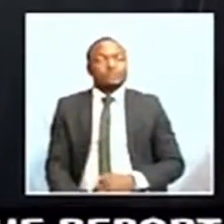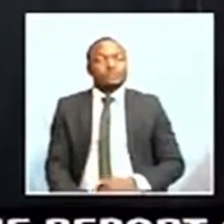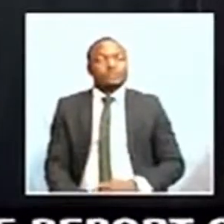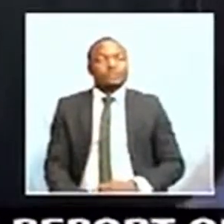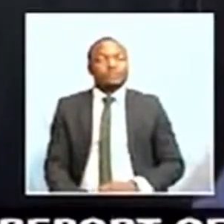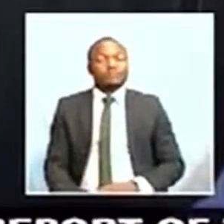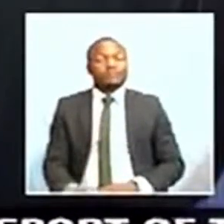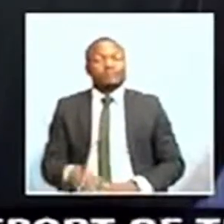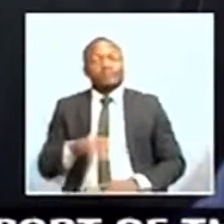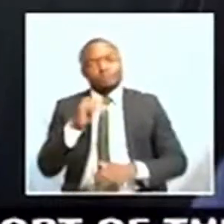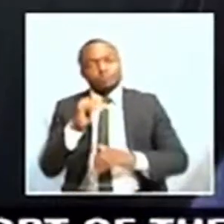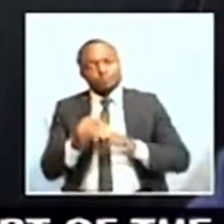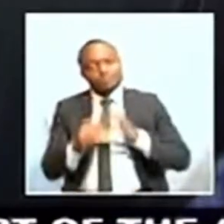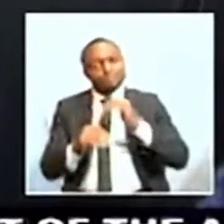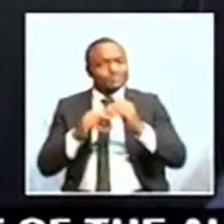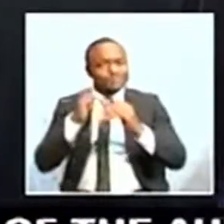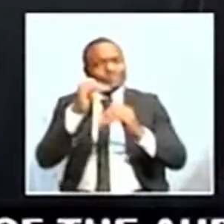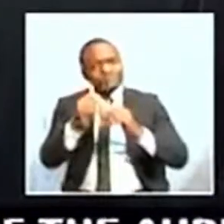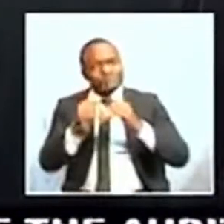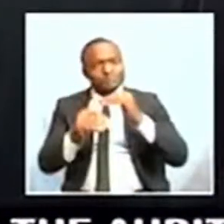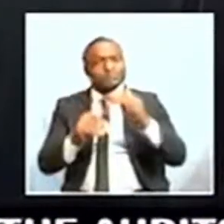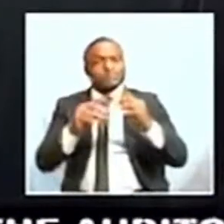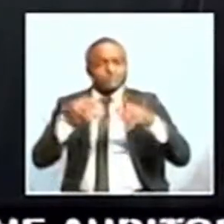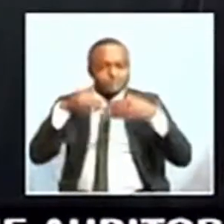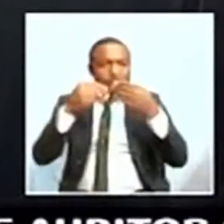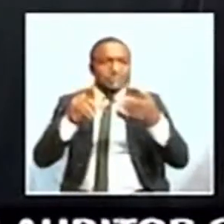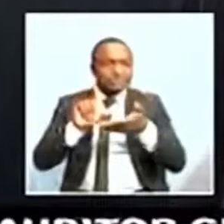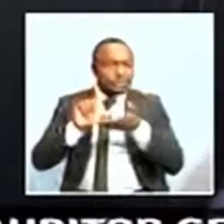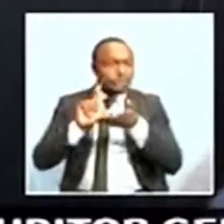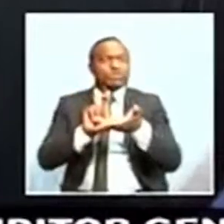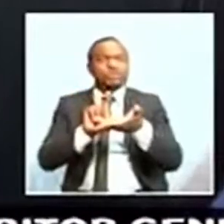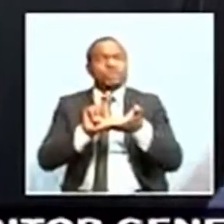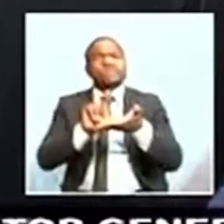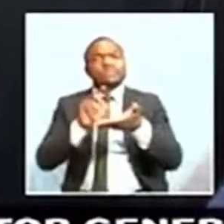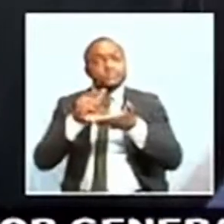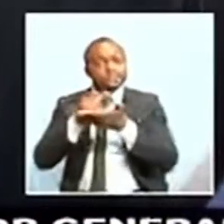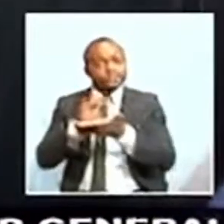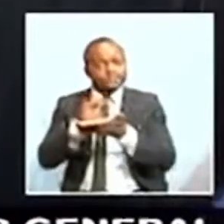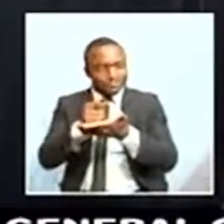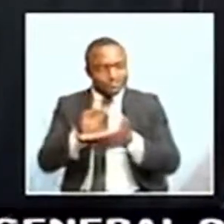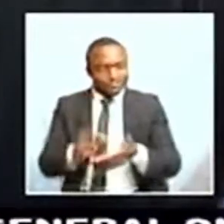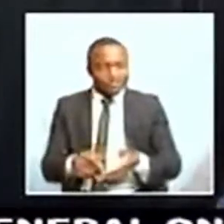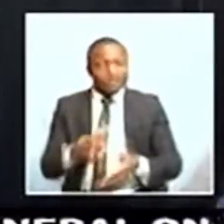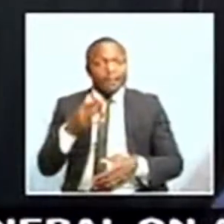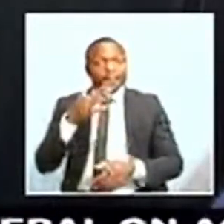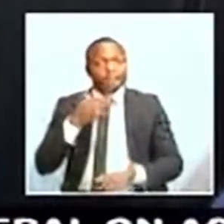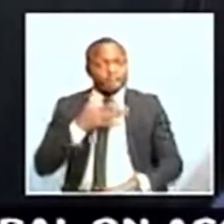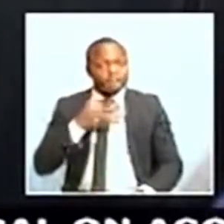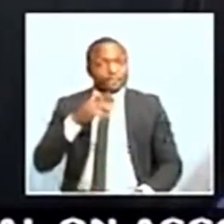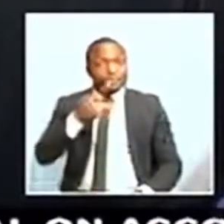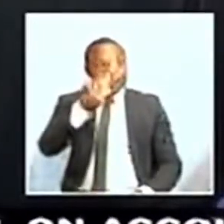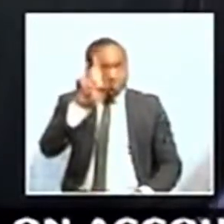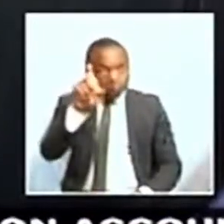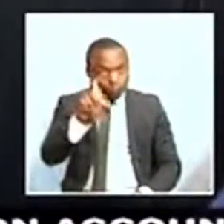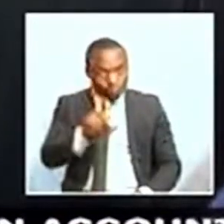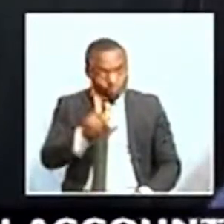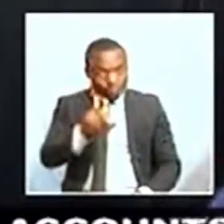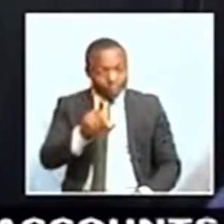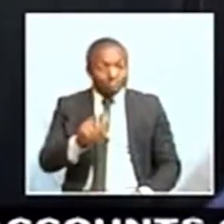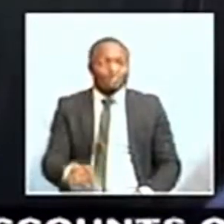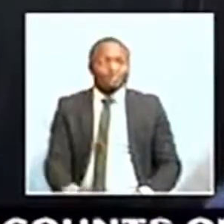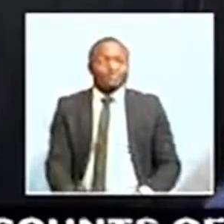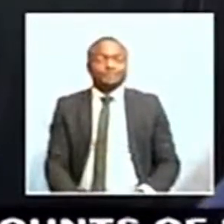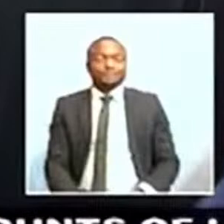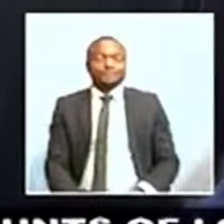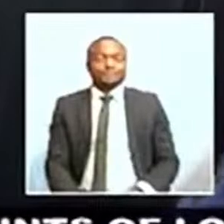the bureaucracies to issue loans and grants. My question, point